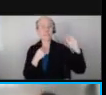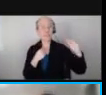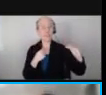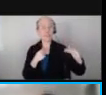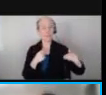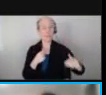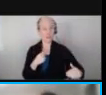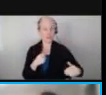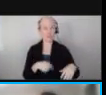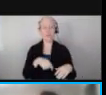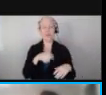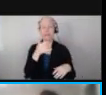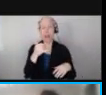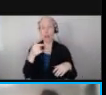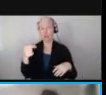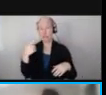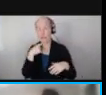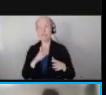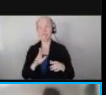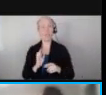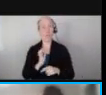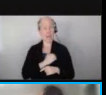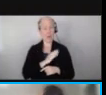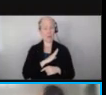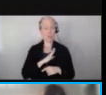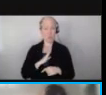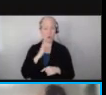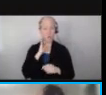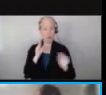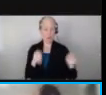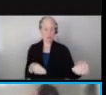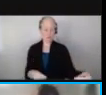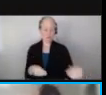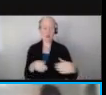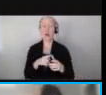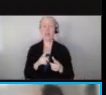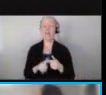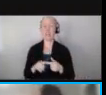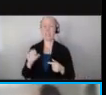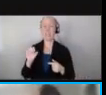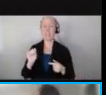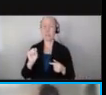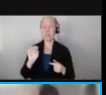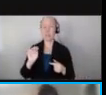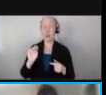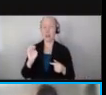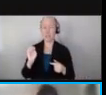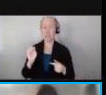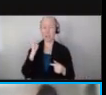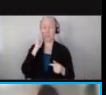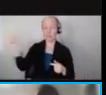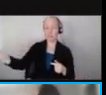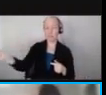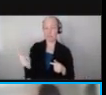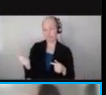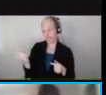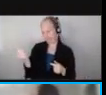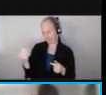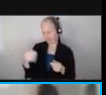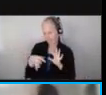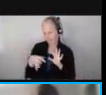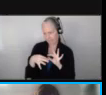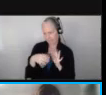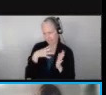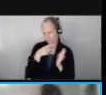what we tend to do is have the subject matter experts evaluate the evidence base for each one of the risks